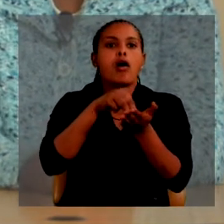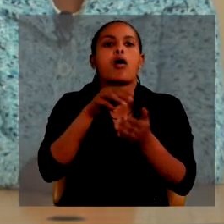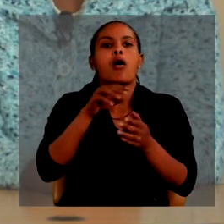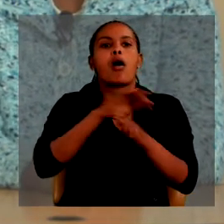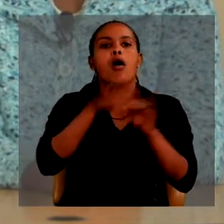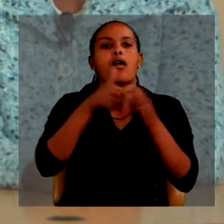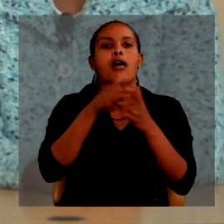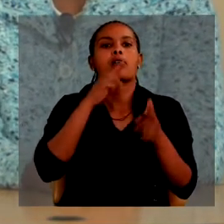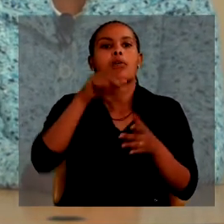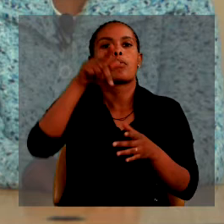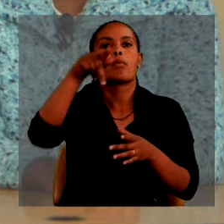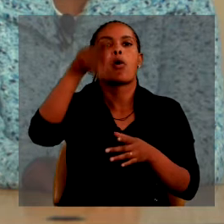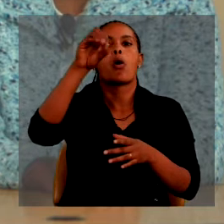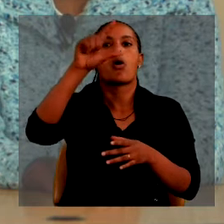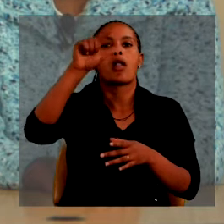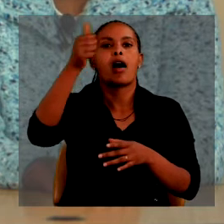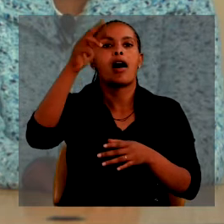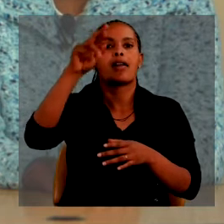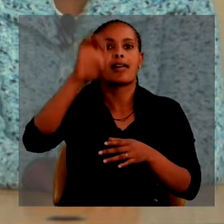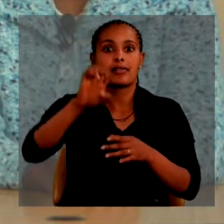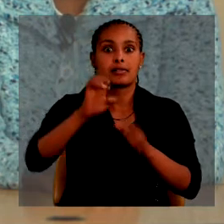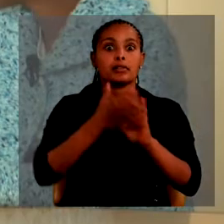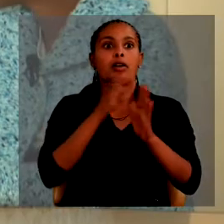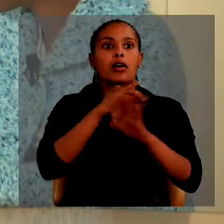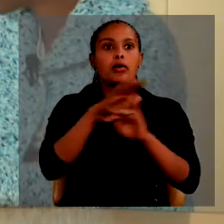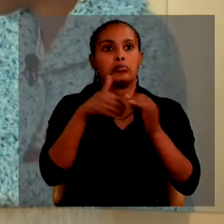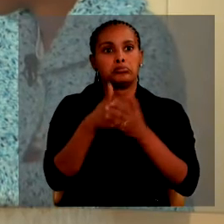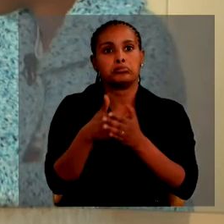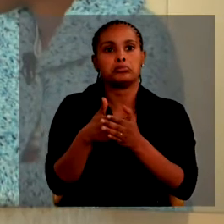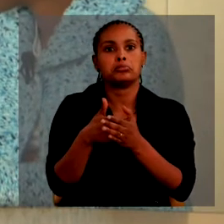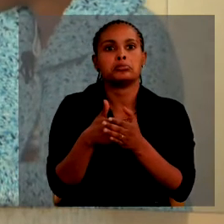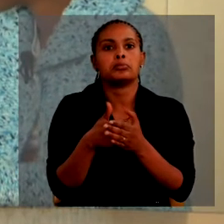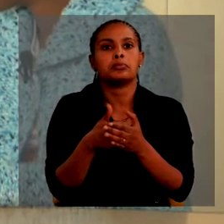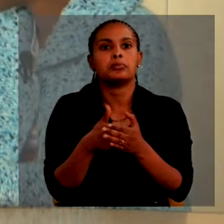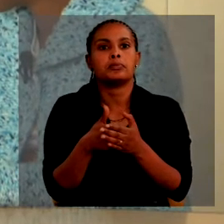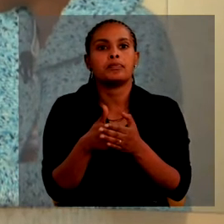polar, the molecule as a whole is?